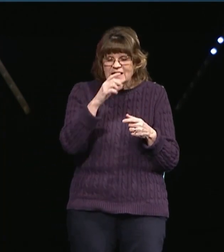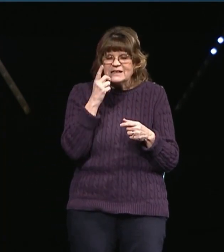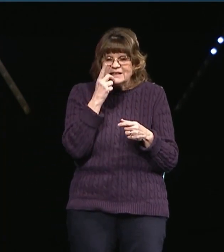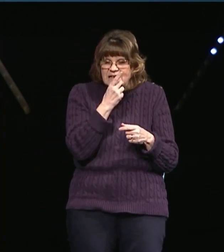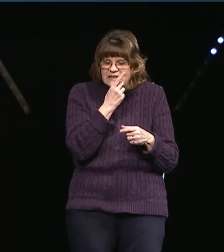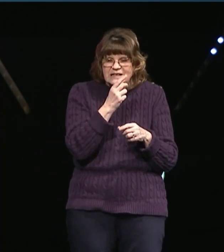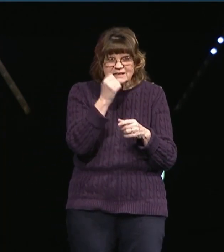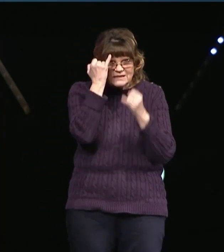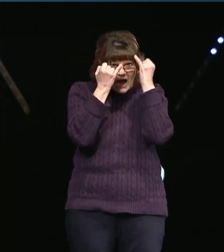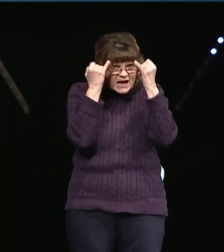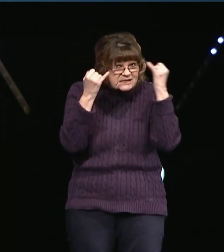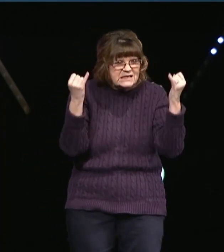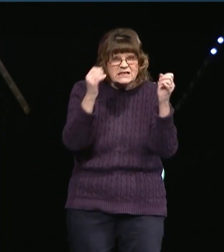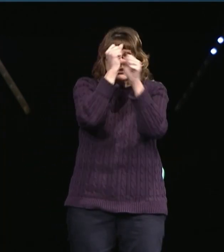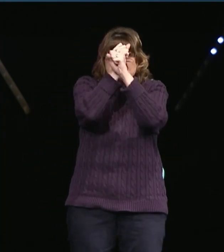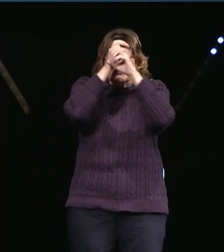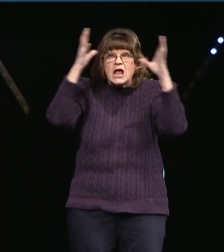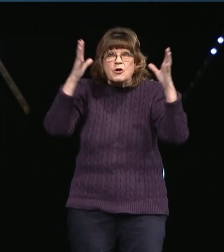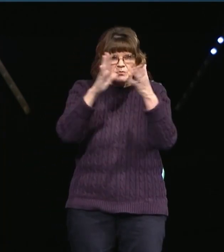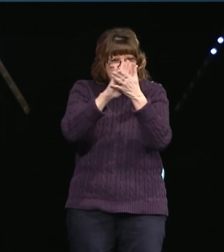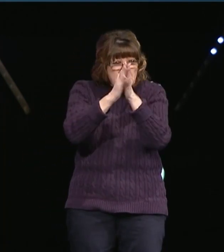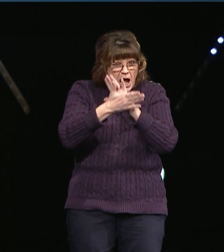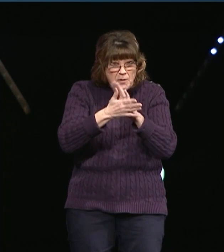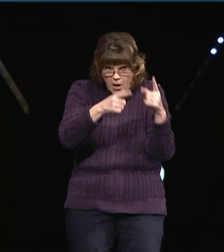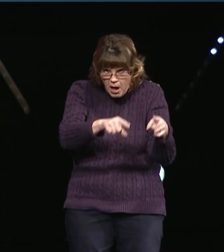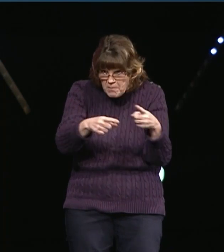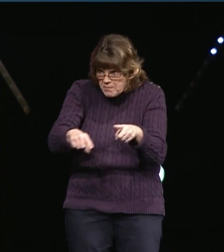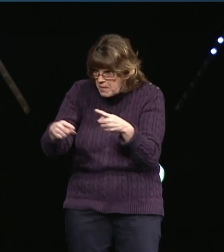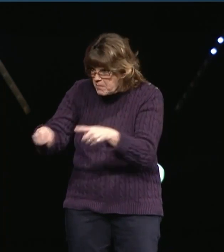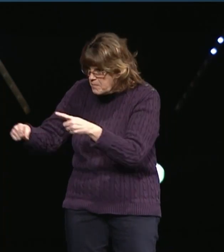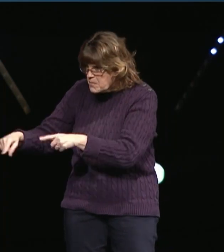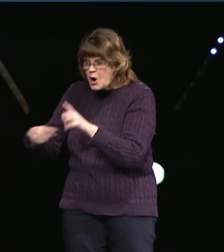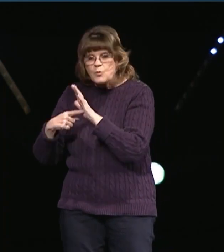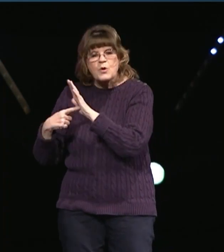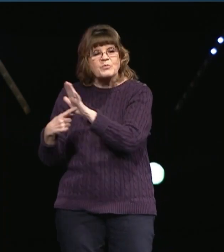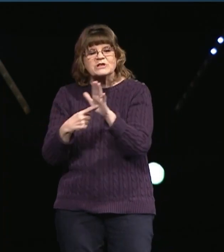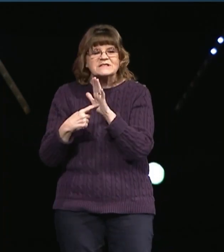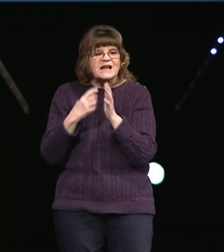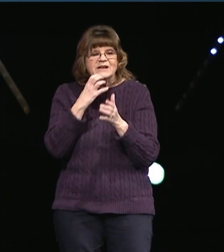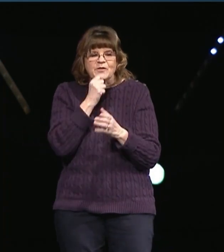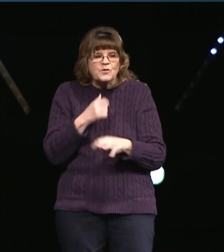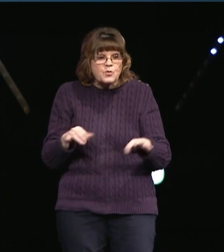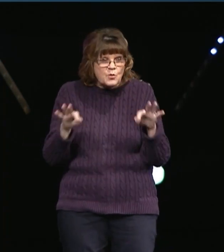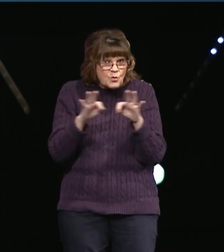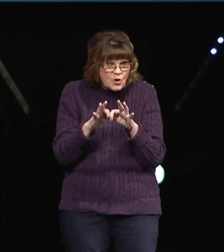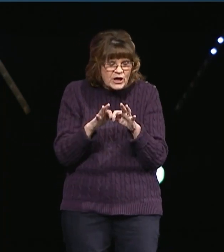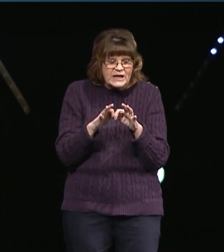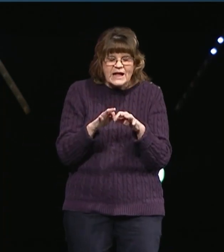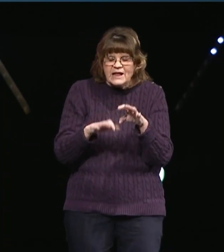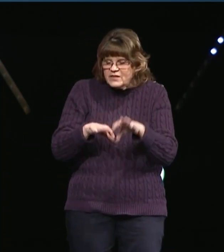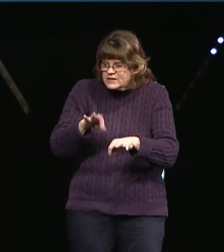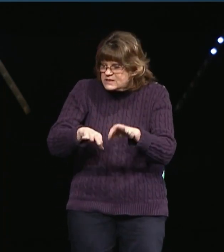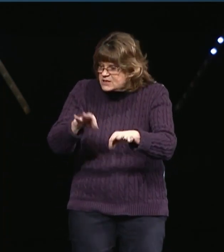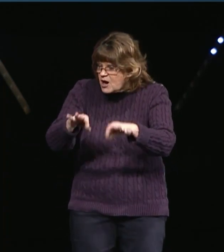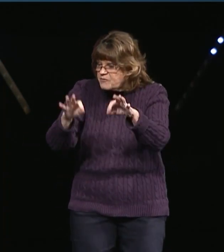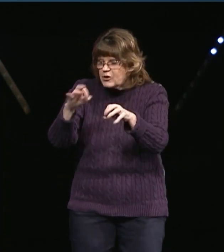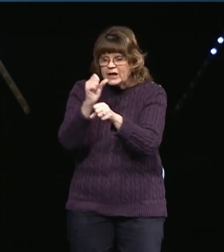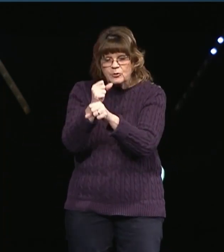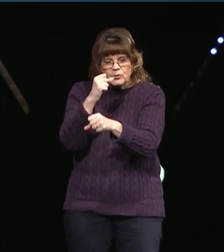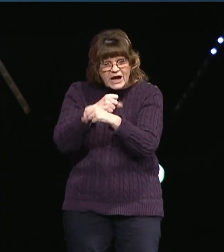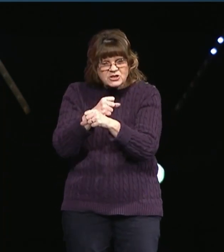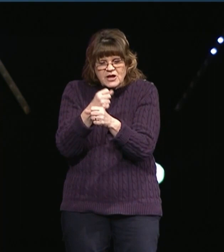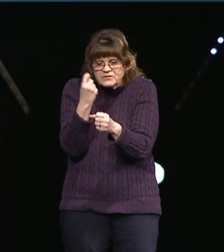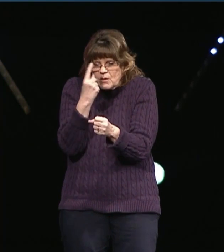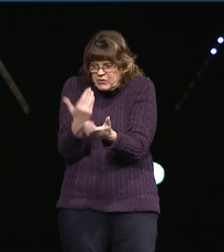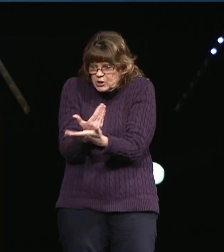his ideas and visions to reality represented the reward. His joy came from the discovery and creation of something new